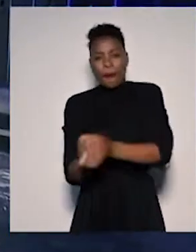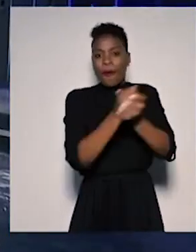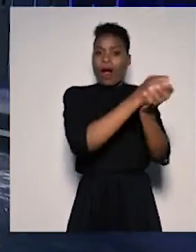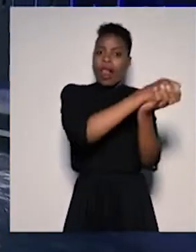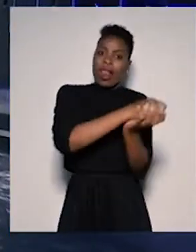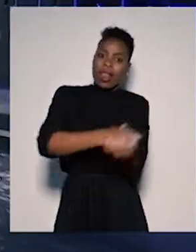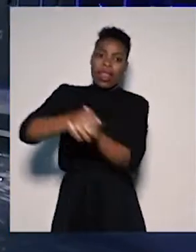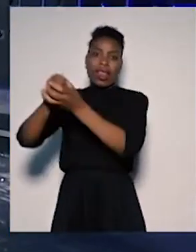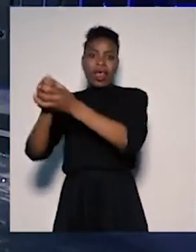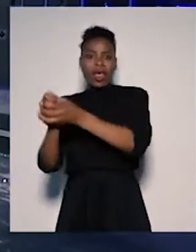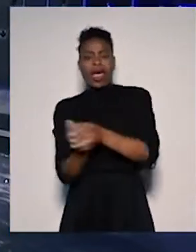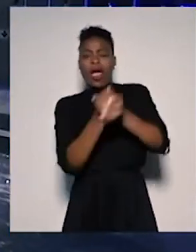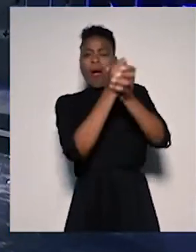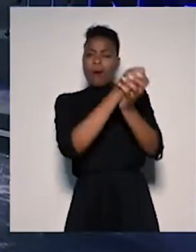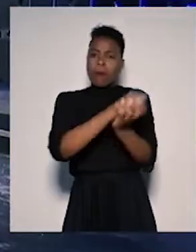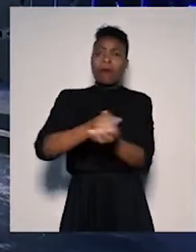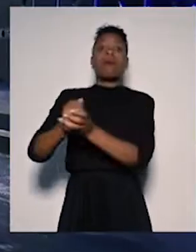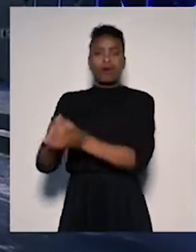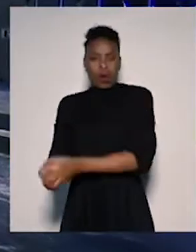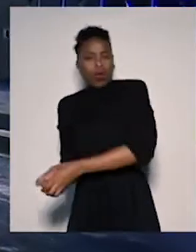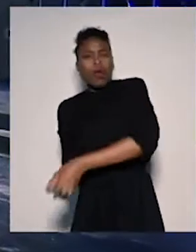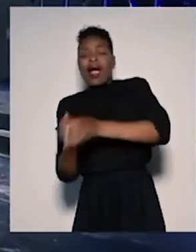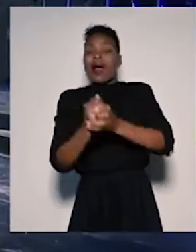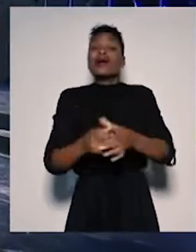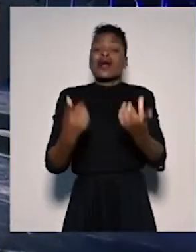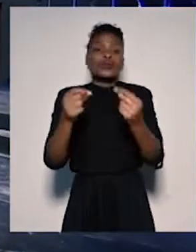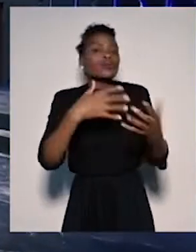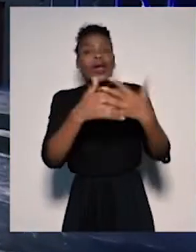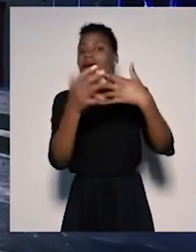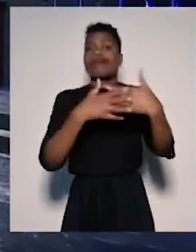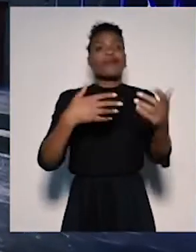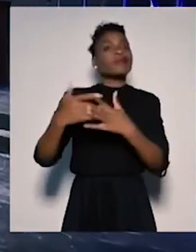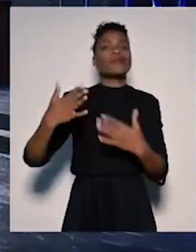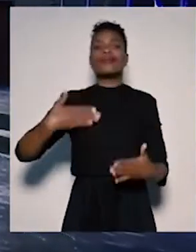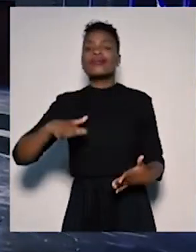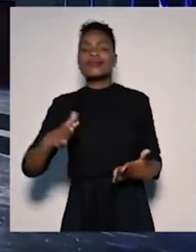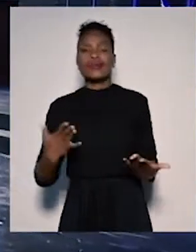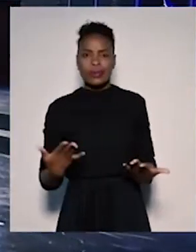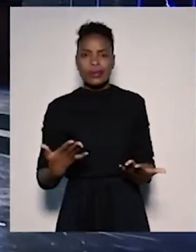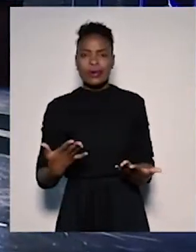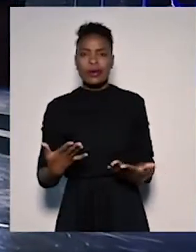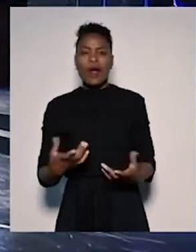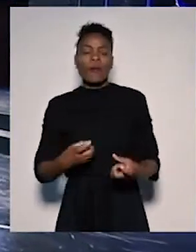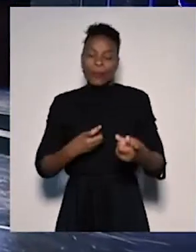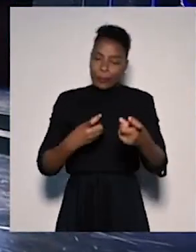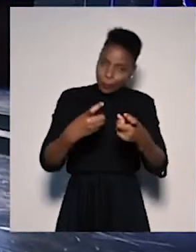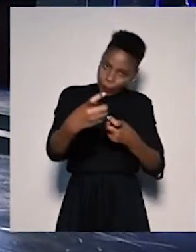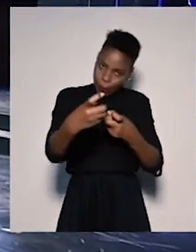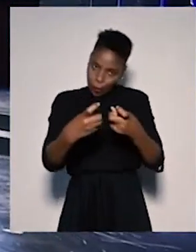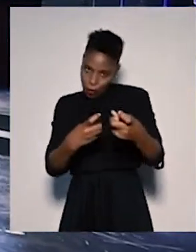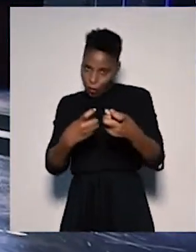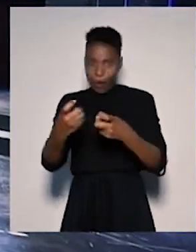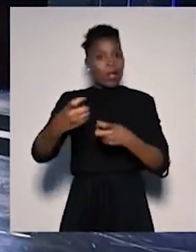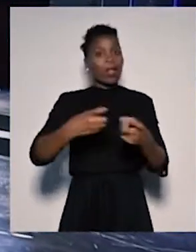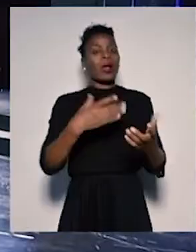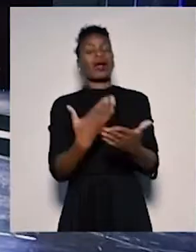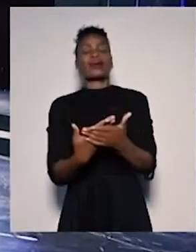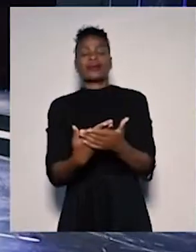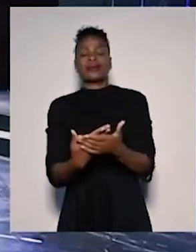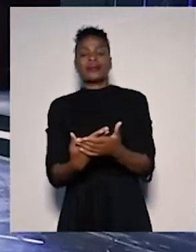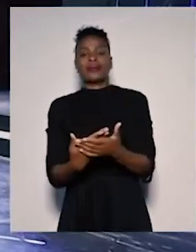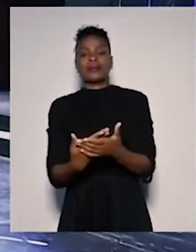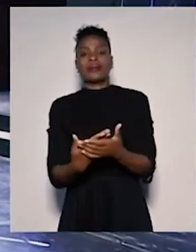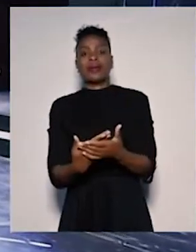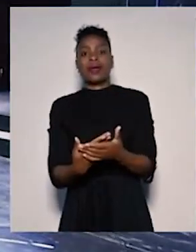ball, you can play cross court, you can do whatever. You know, you can control the ball because you've hit it in the sweet spot.